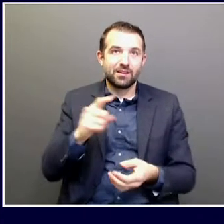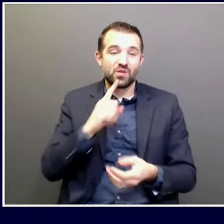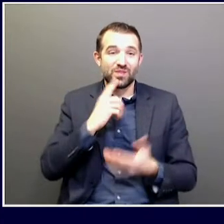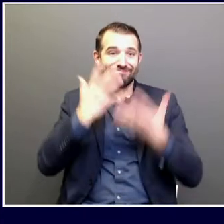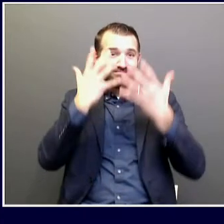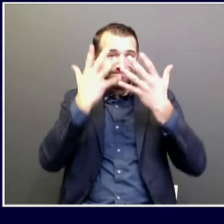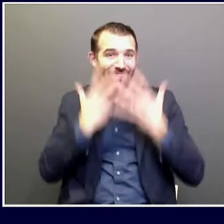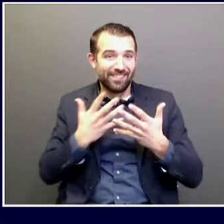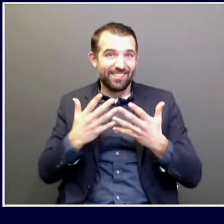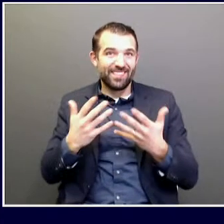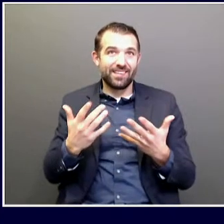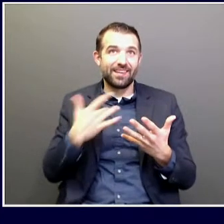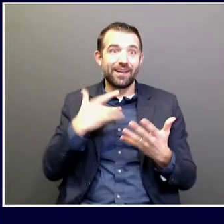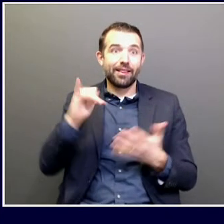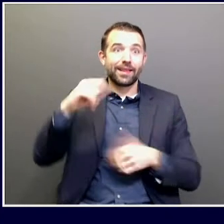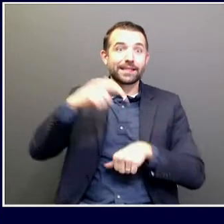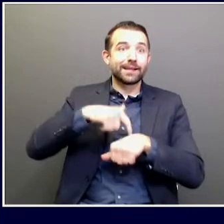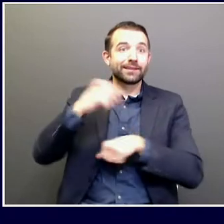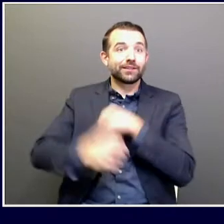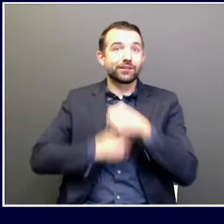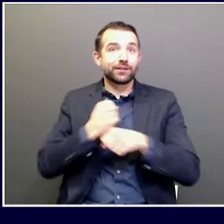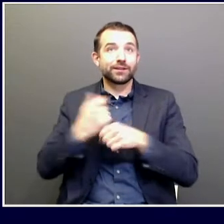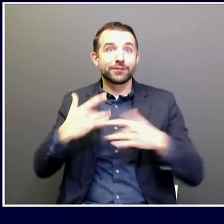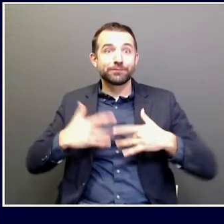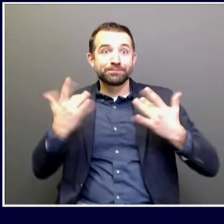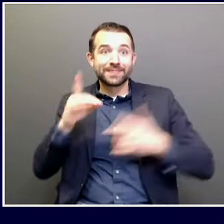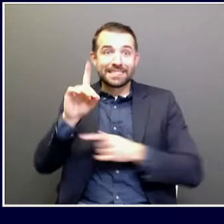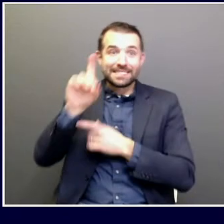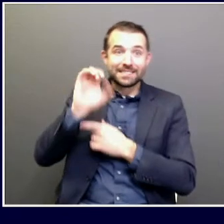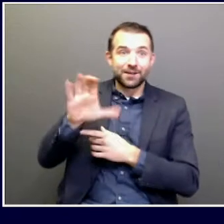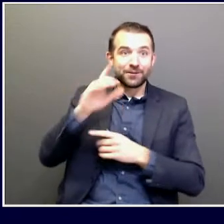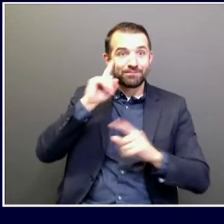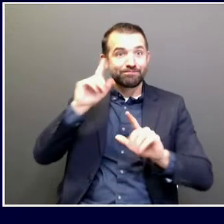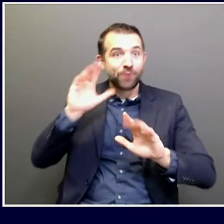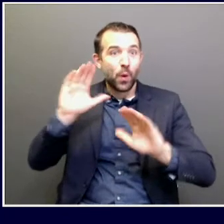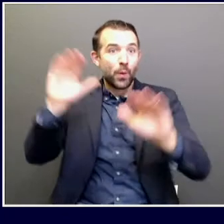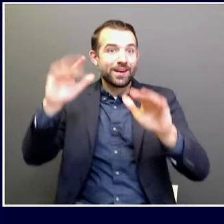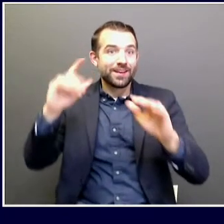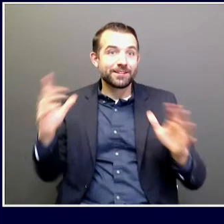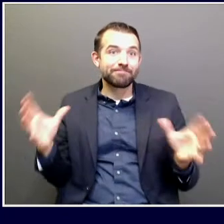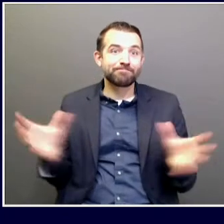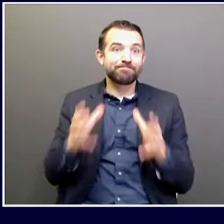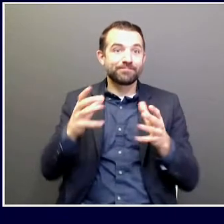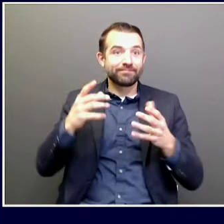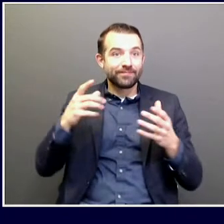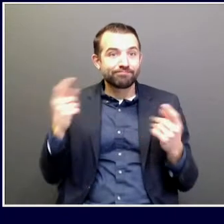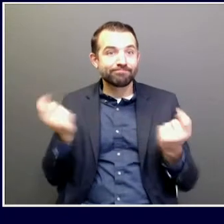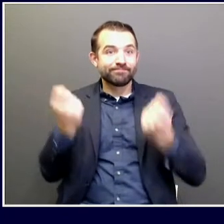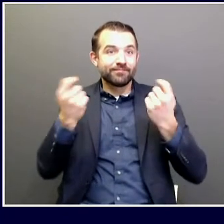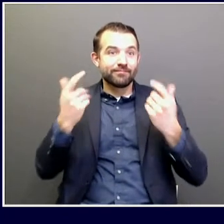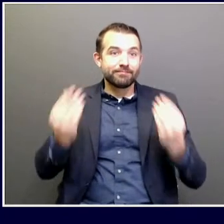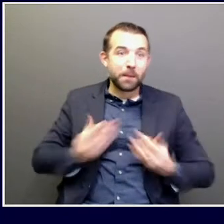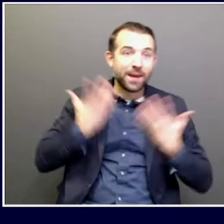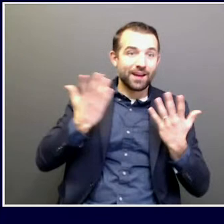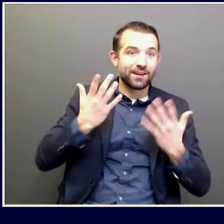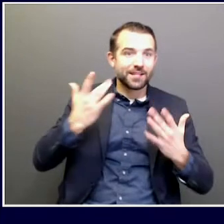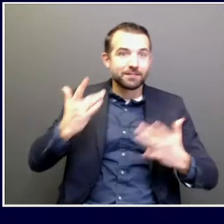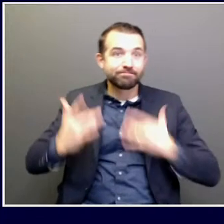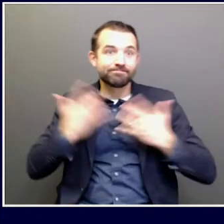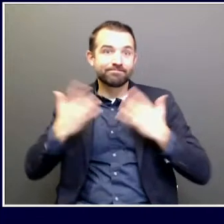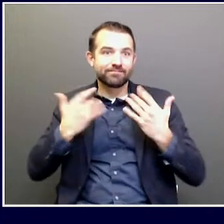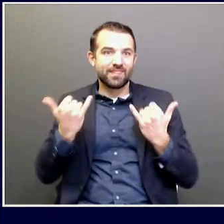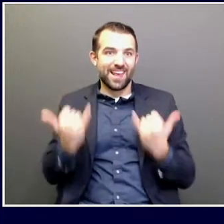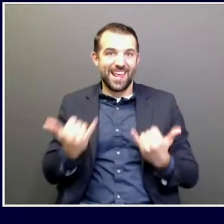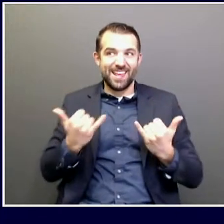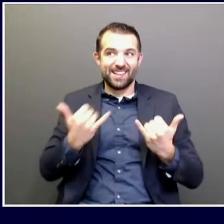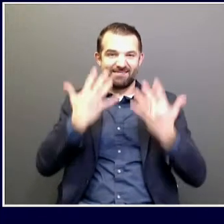joyful time of year. You know, it's December, it's the time of hope, a season of hope and joy. But while we're celebrating holidays